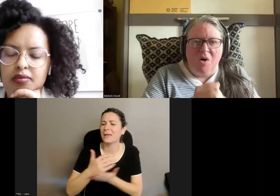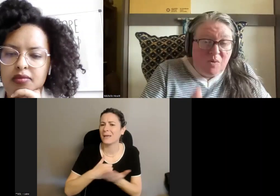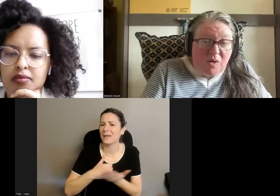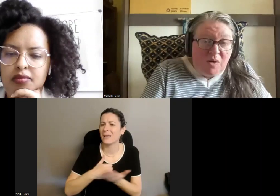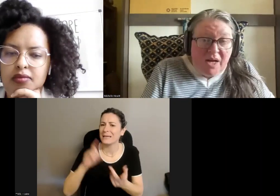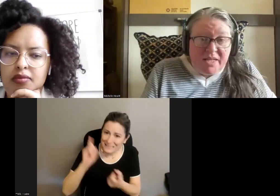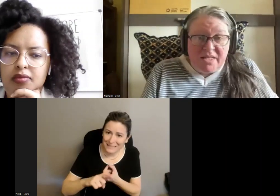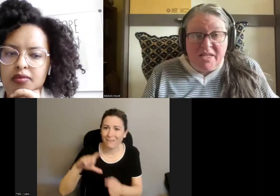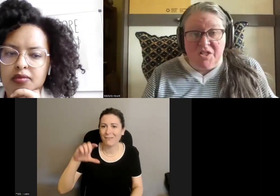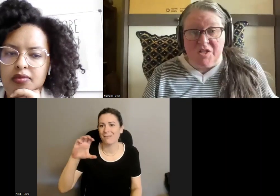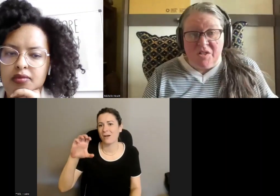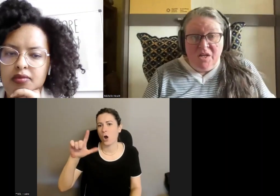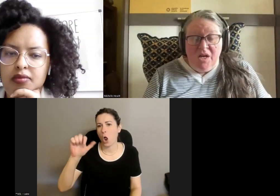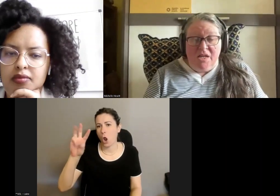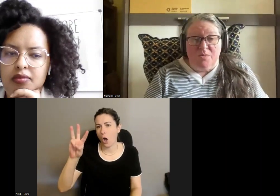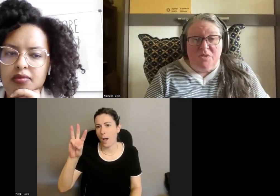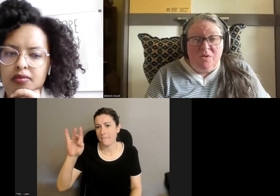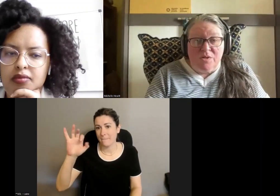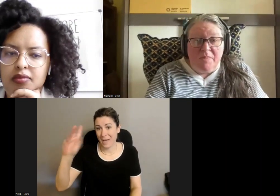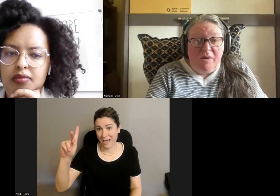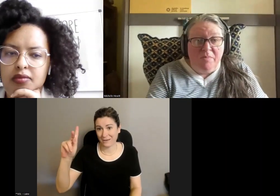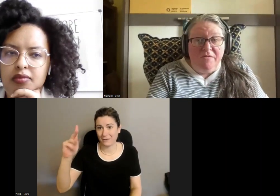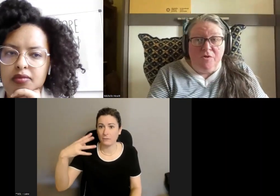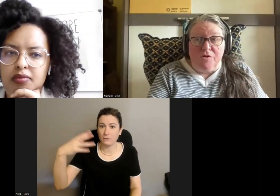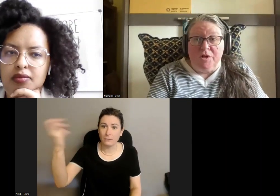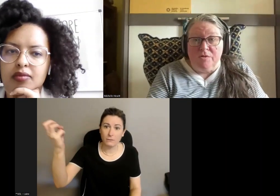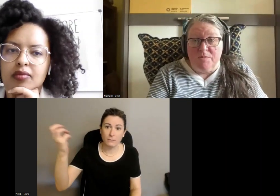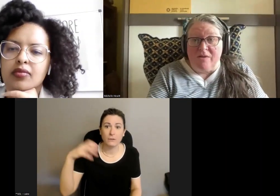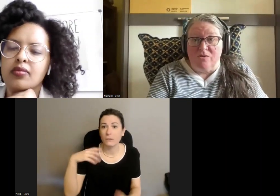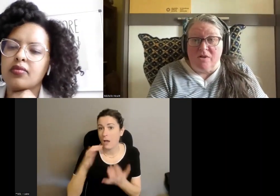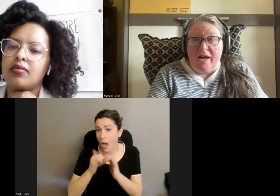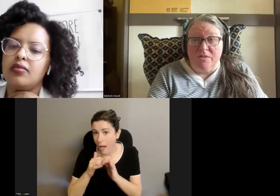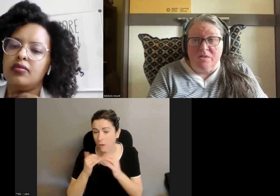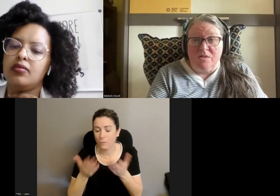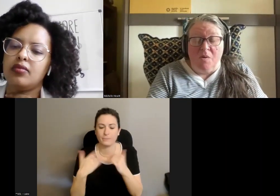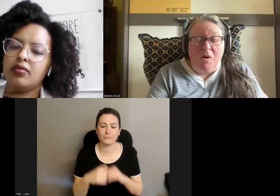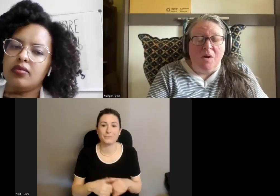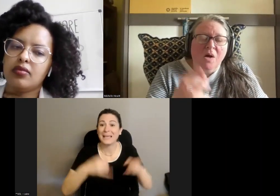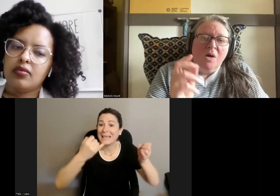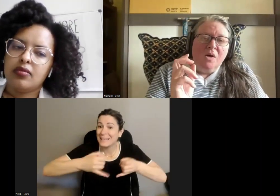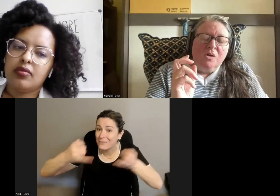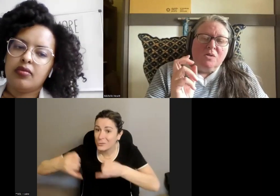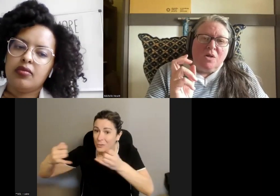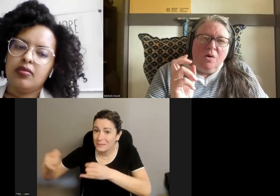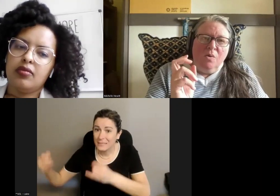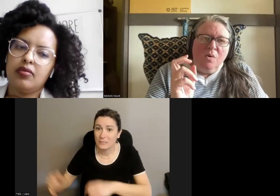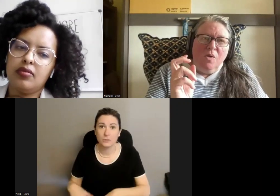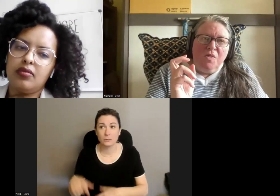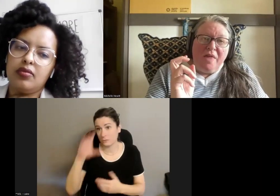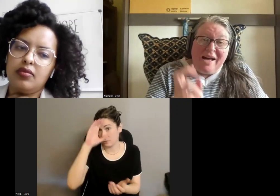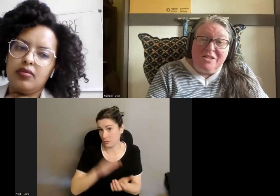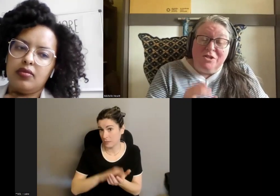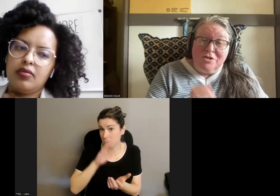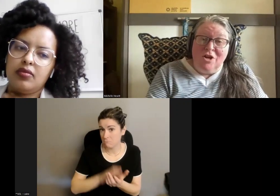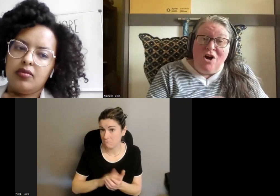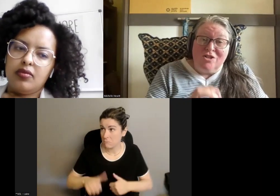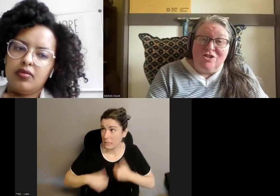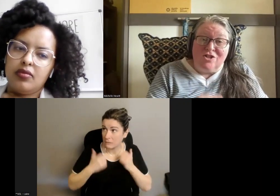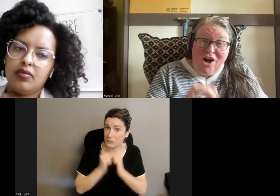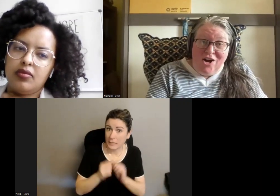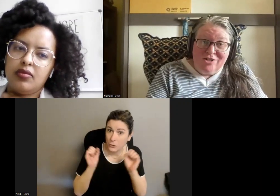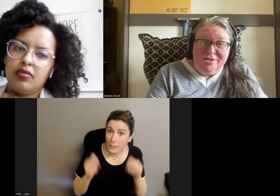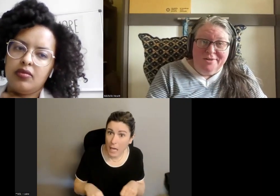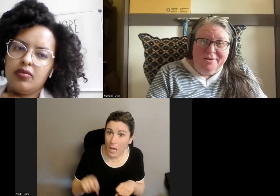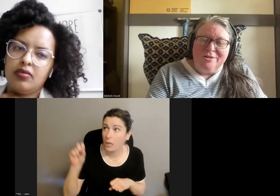have going. Individualization, as we talked about before, you know, spousal caps and so on. So that does